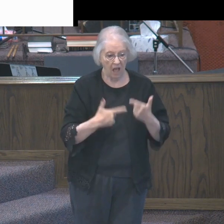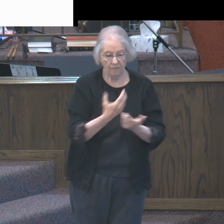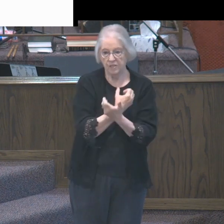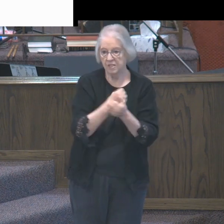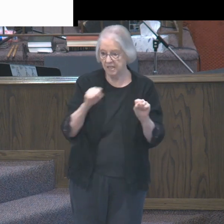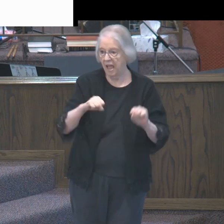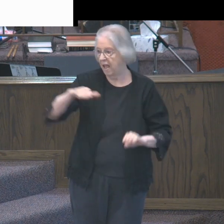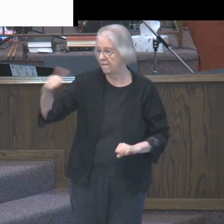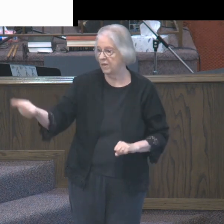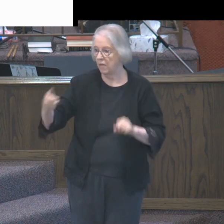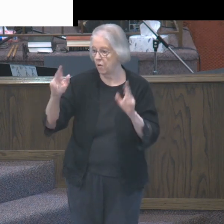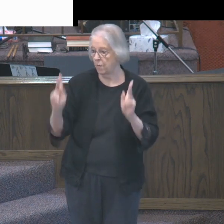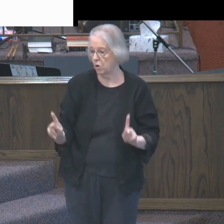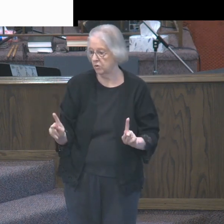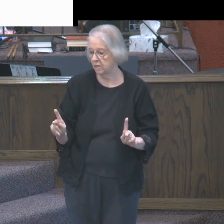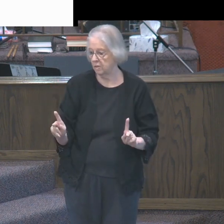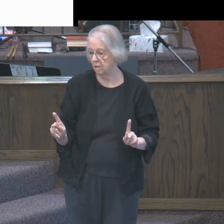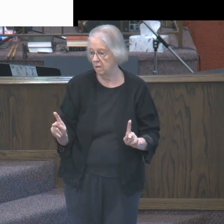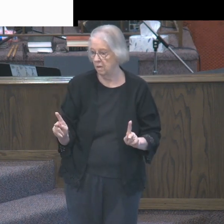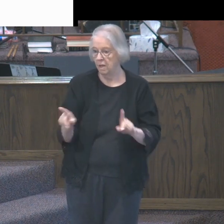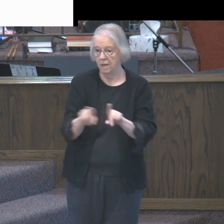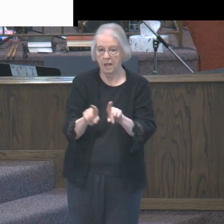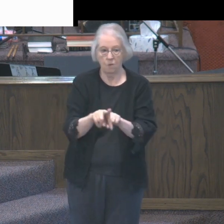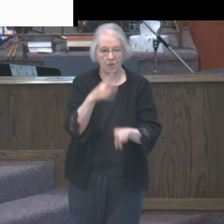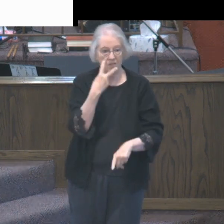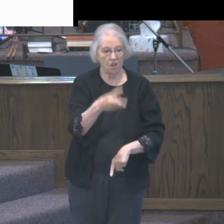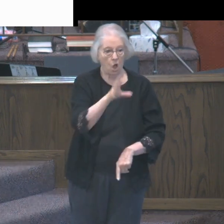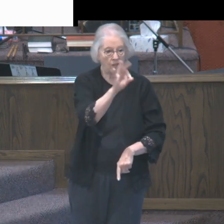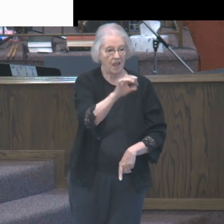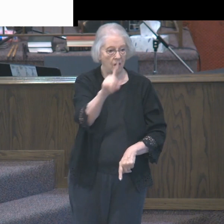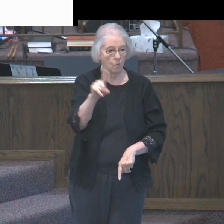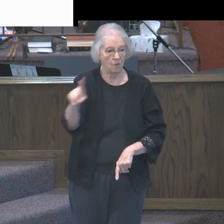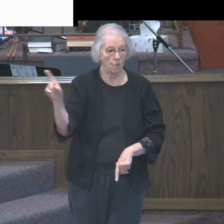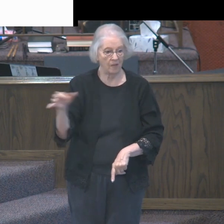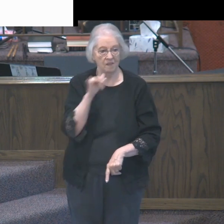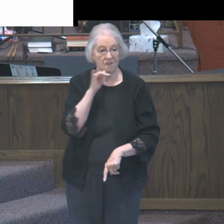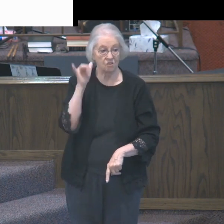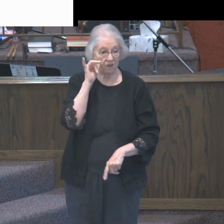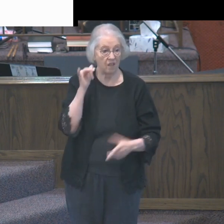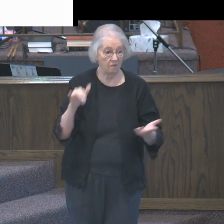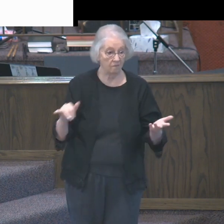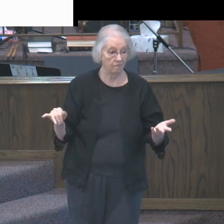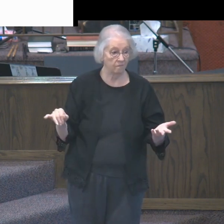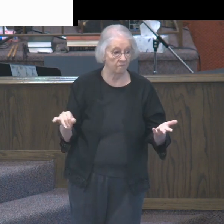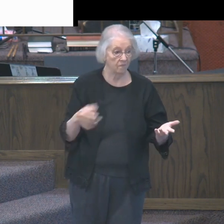Great love, while we were yet sinners,